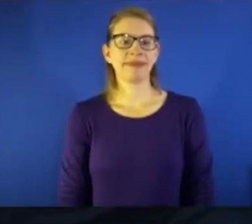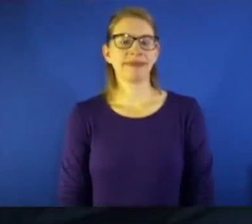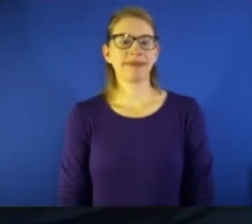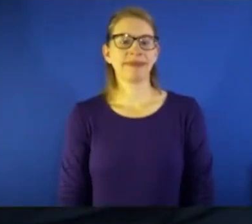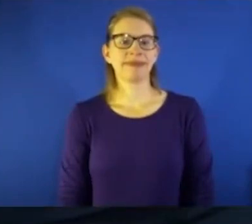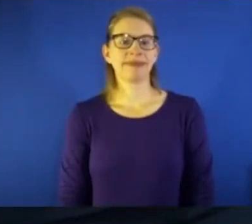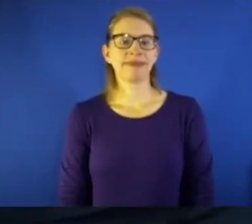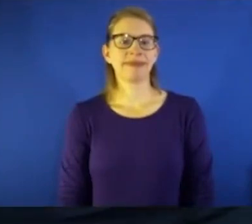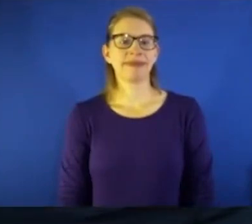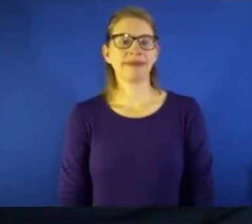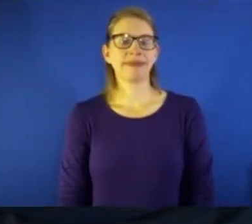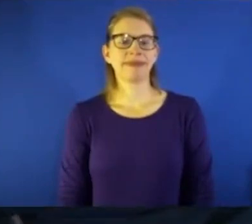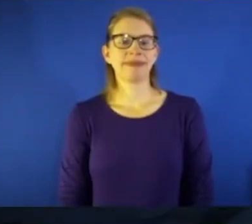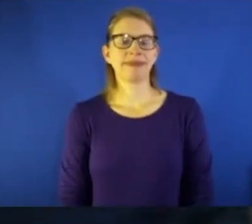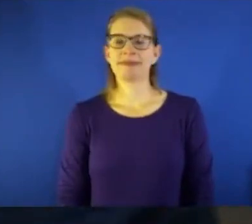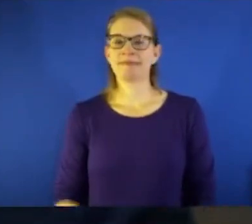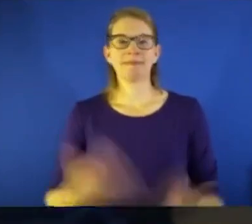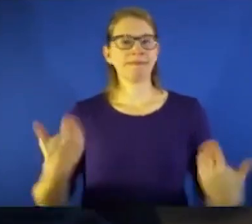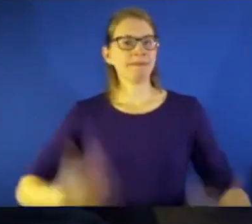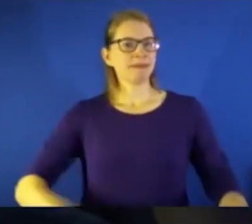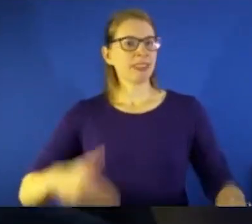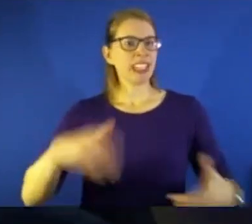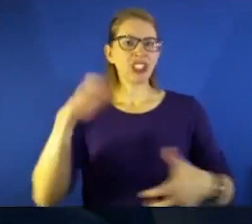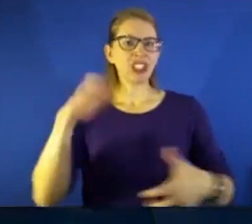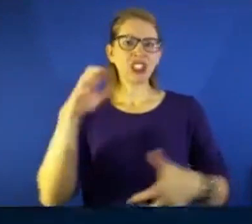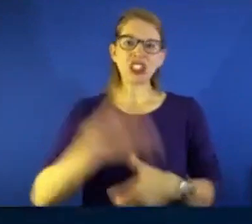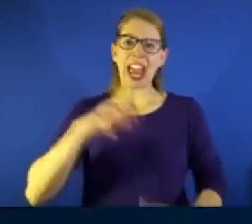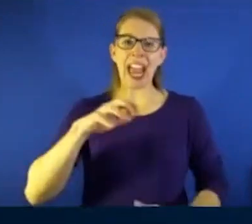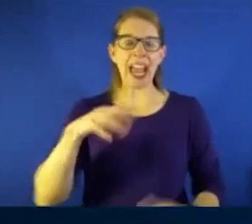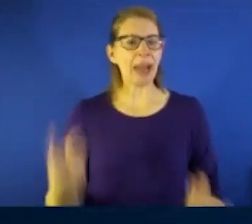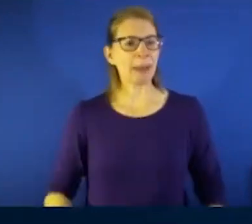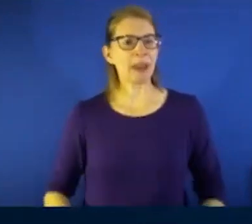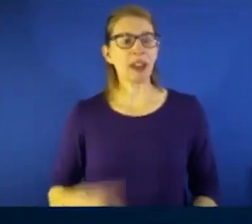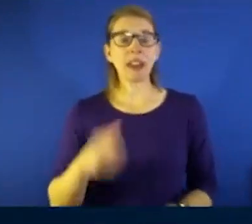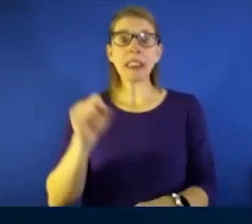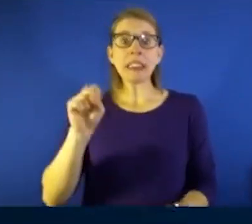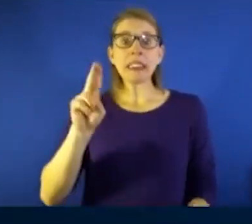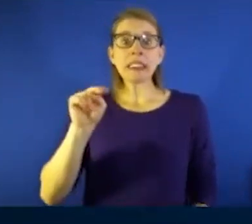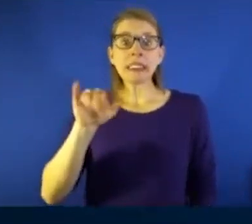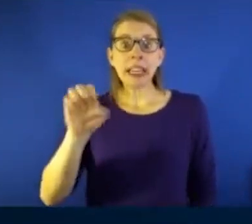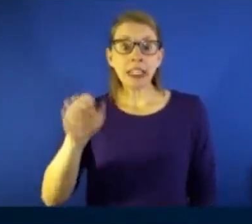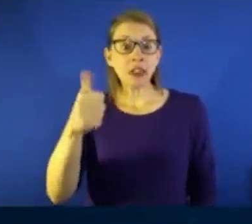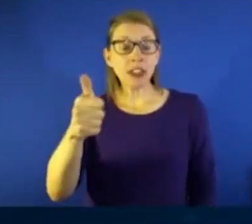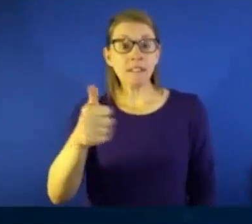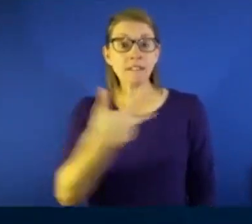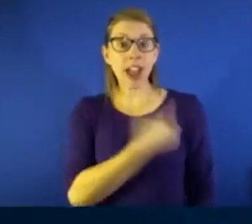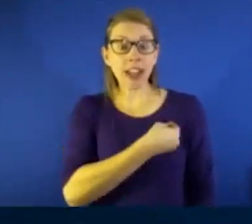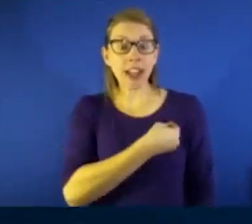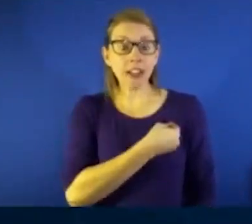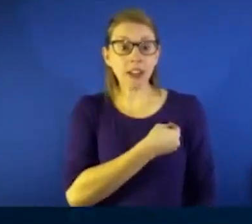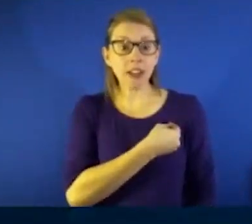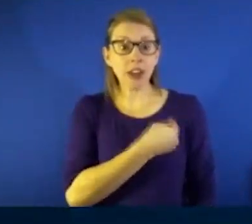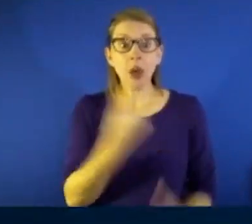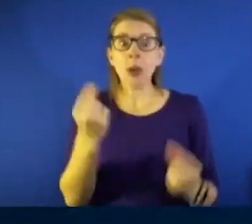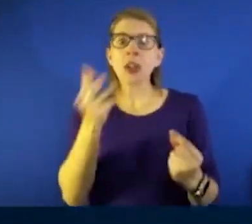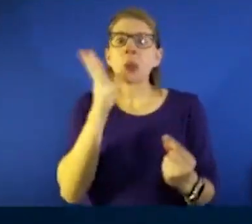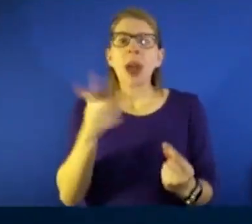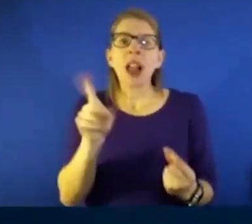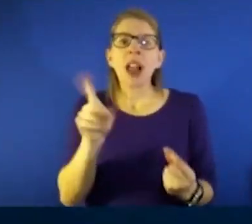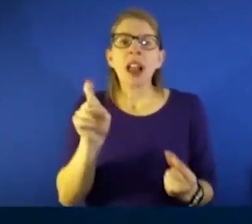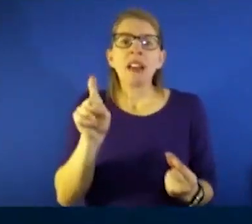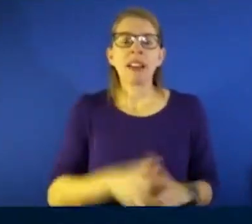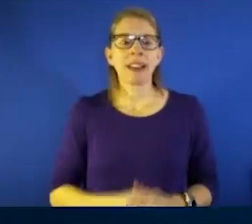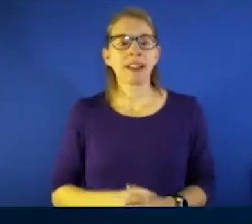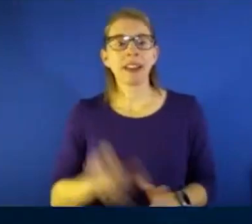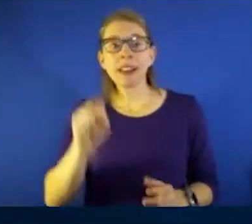3. Like a champ. Well done. Sonny, now that you've been vaccinated, what do you want to go do? Hey, Sonny, Dr.